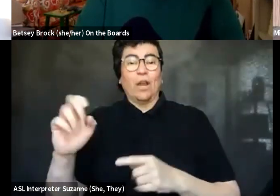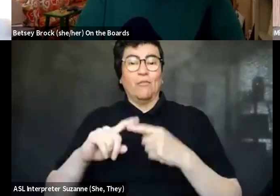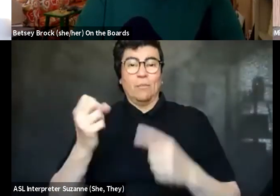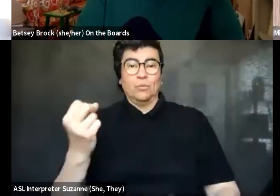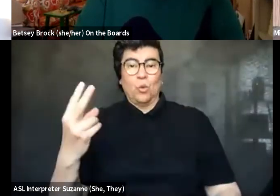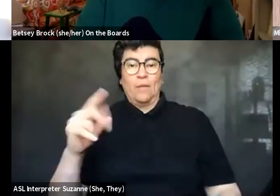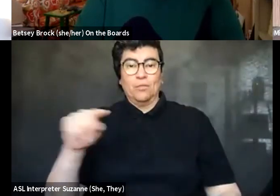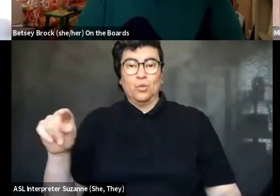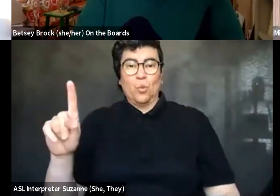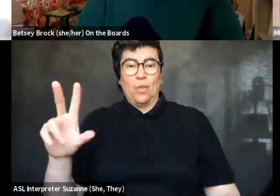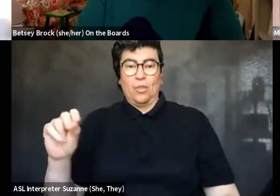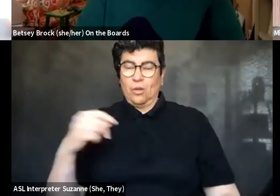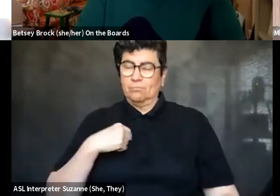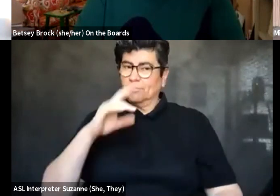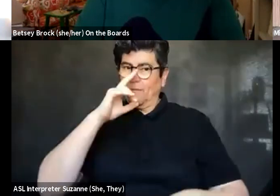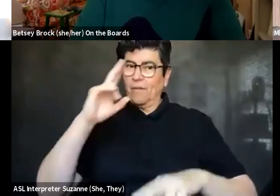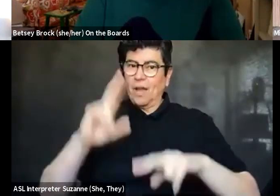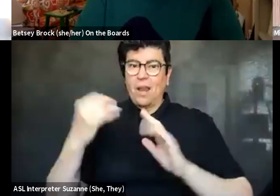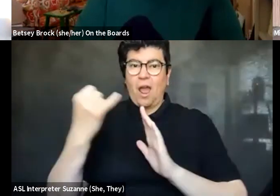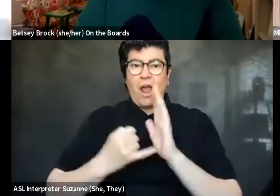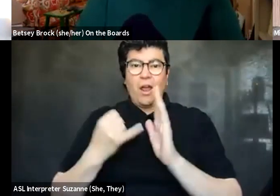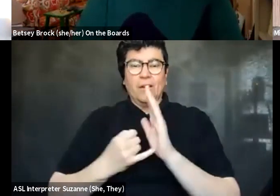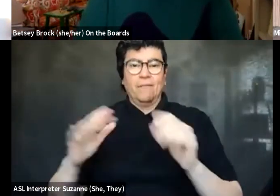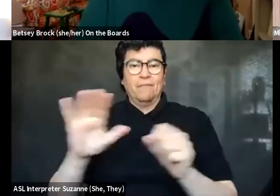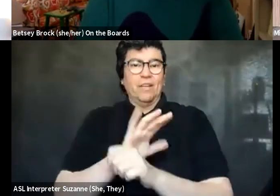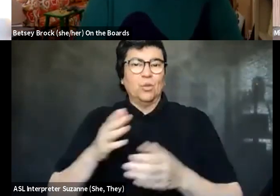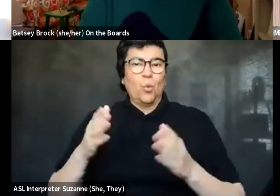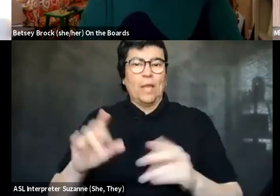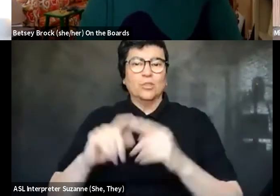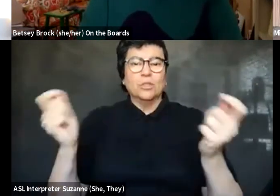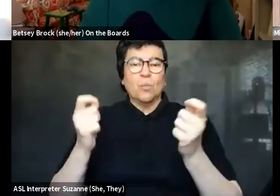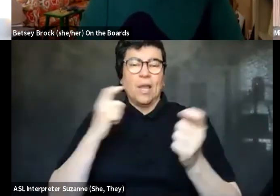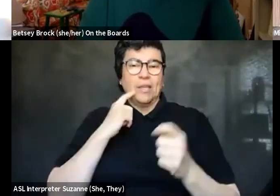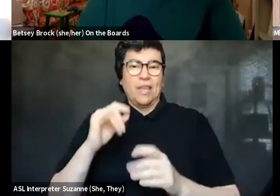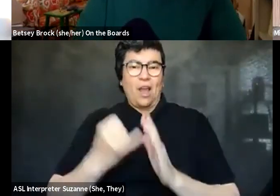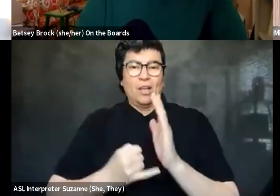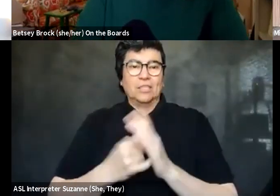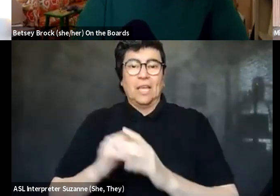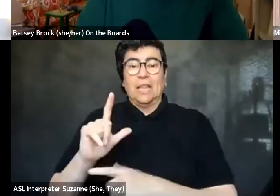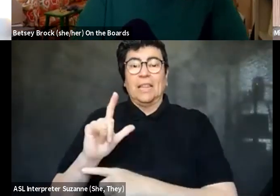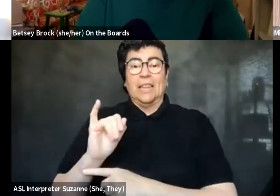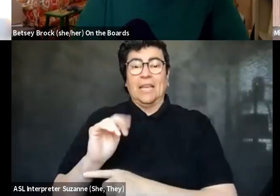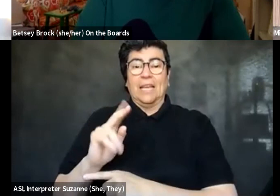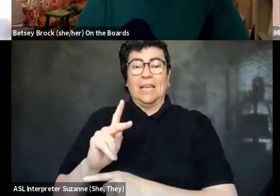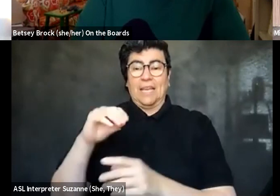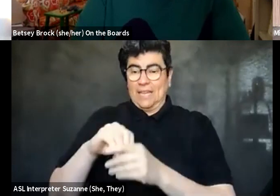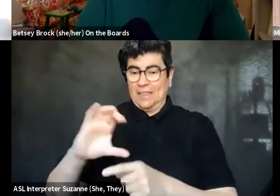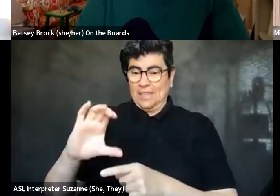1:30. It is a very fun and art-filled way to celebrate and support the arts. The link is in the chat,